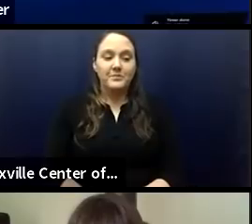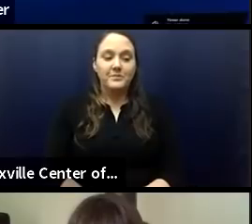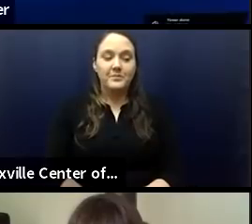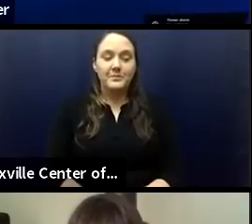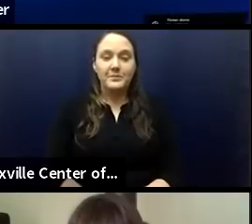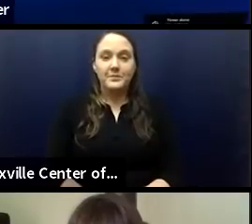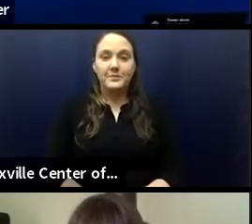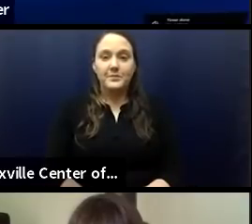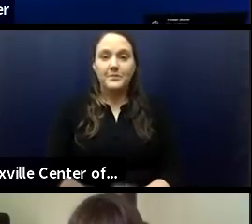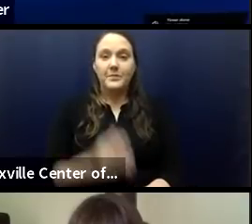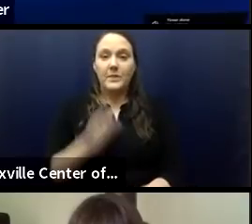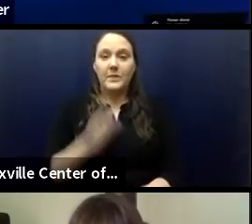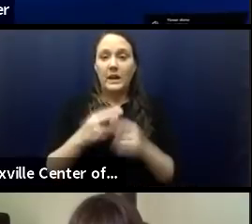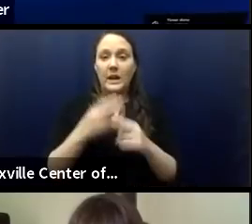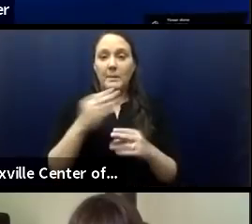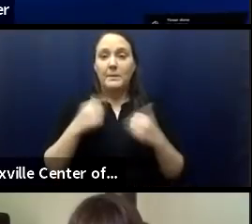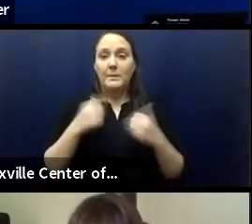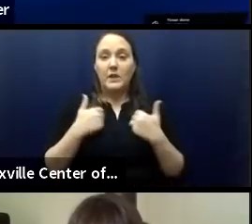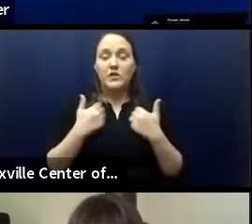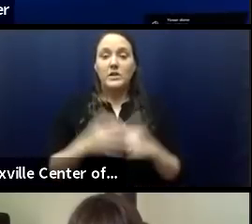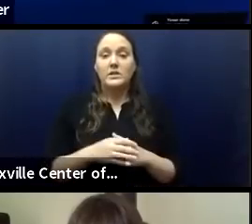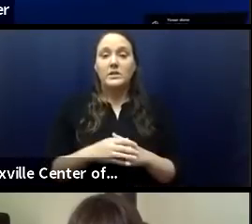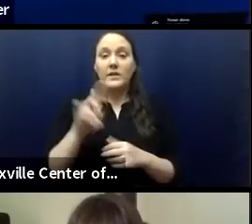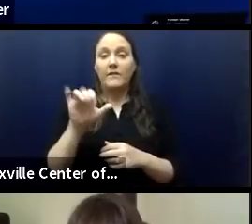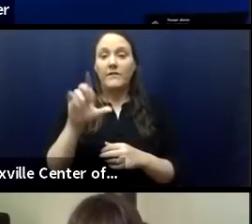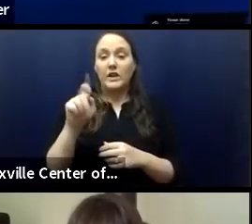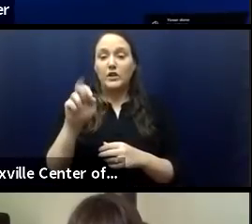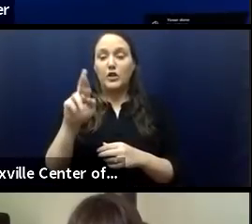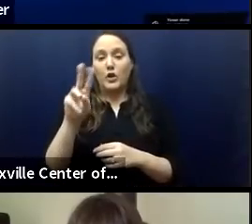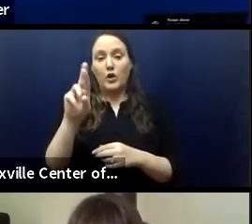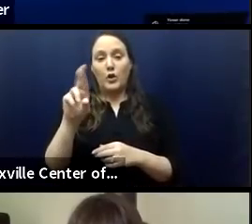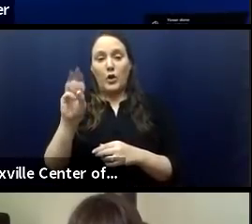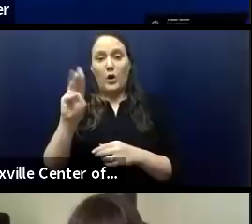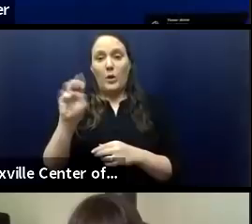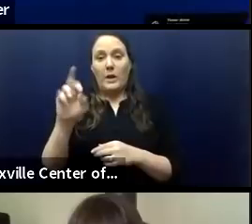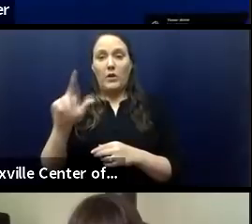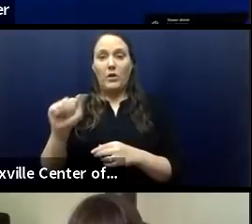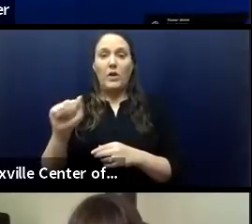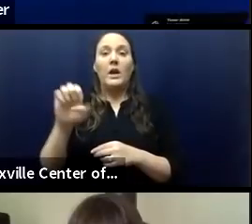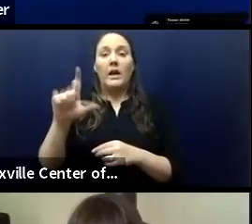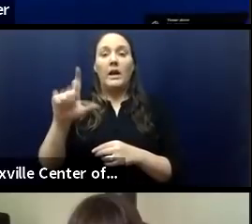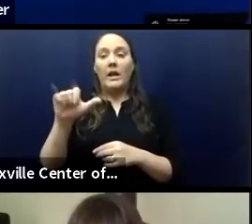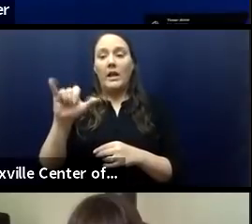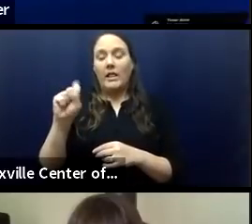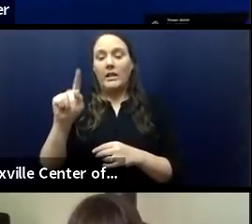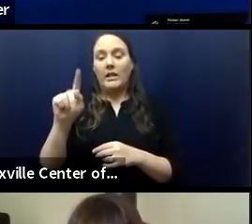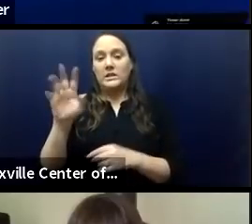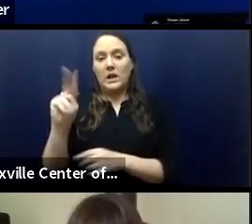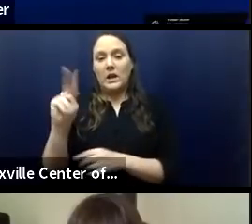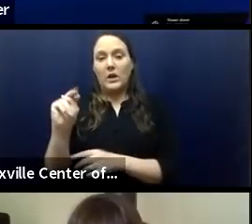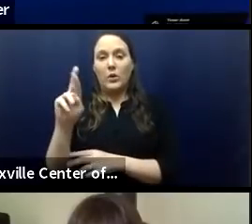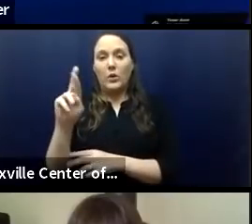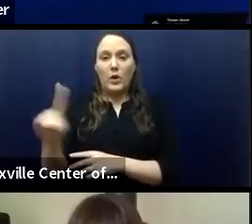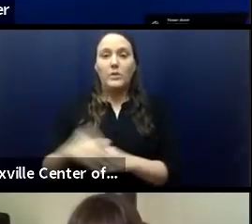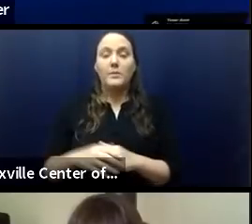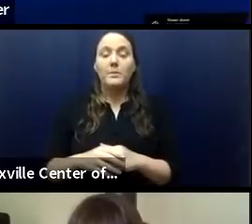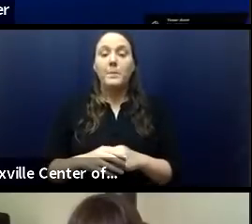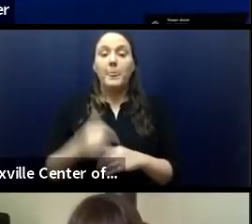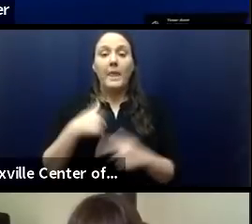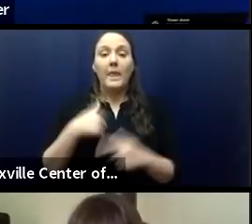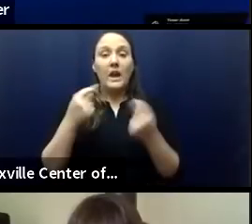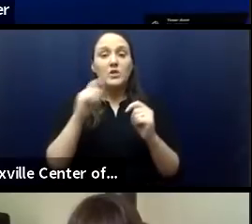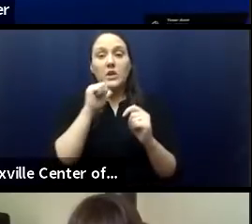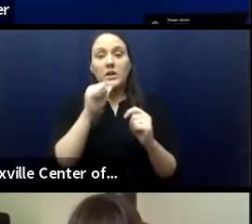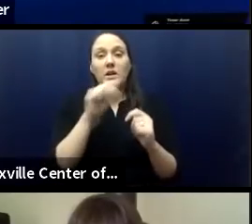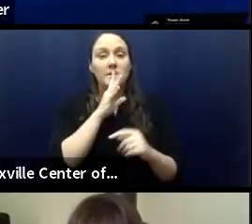Sir, please state your name and address. Victor Romero, 4632 Ellistown Road, 37924. I try not to speak of what I am not